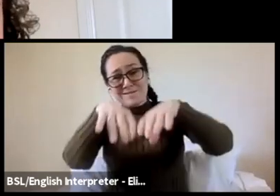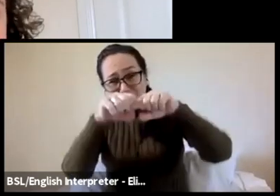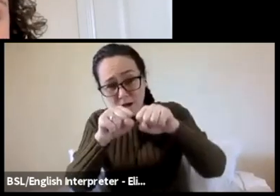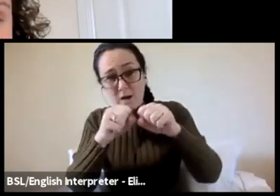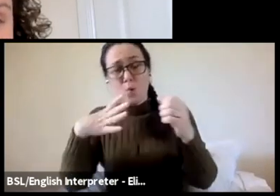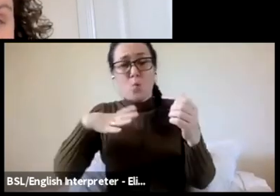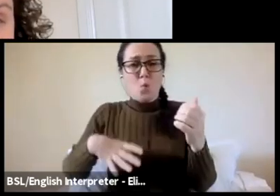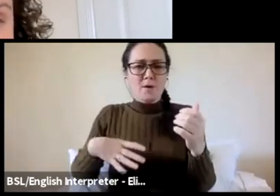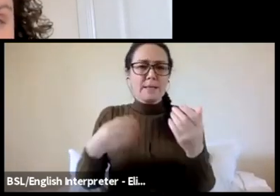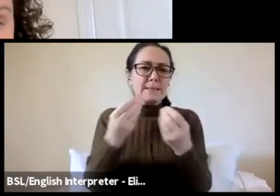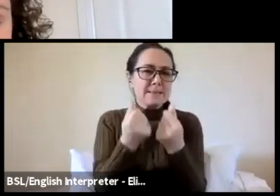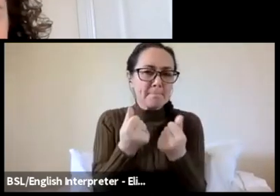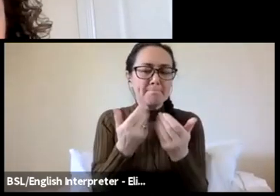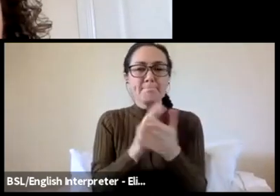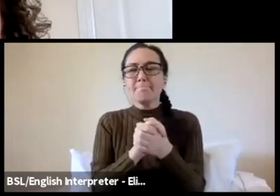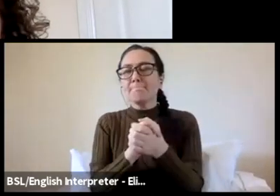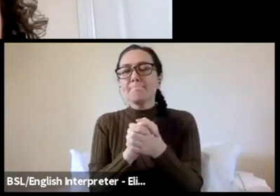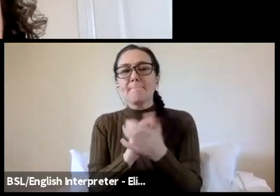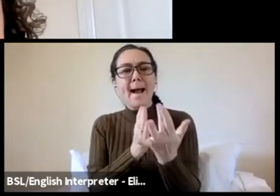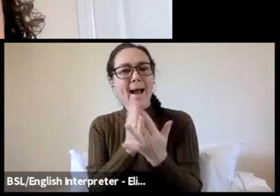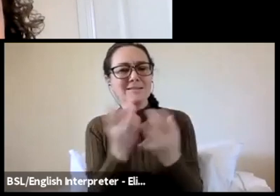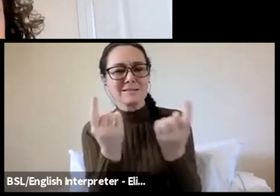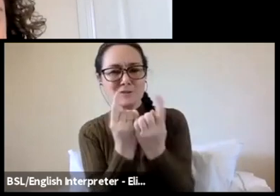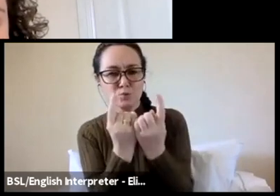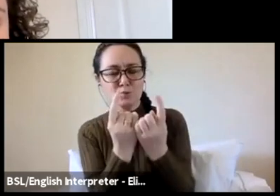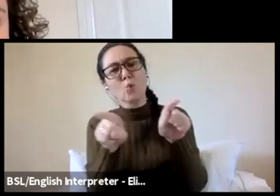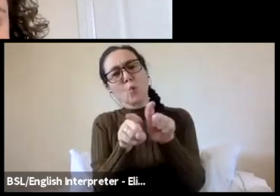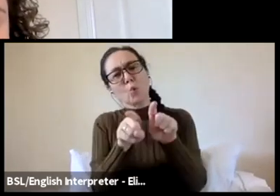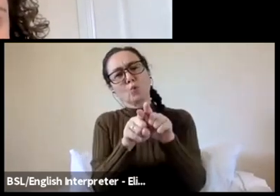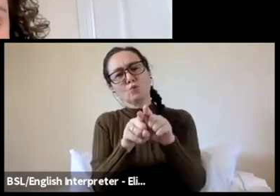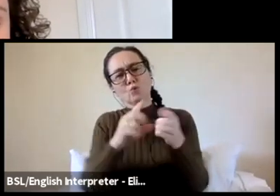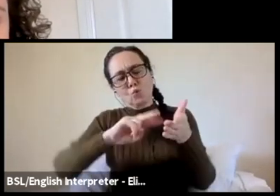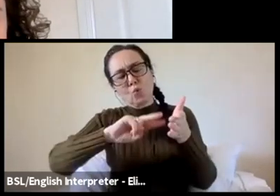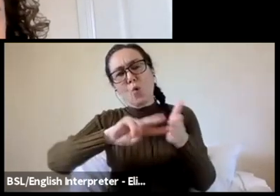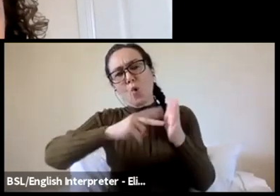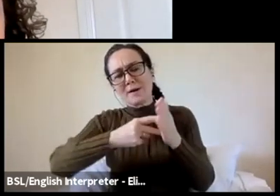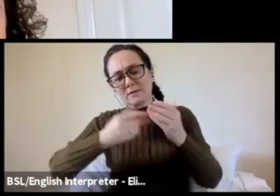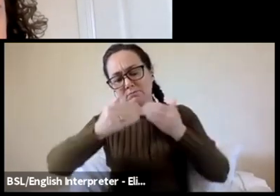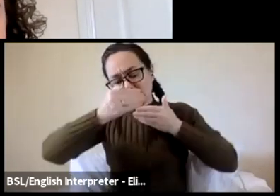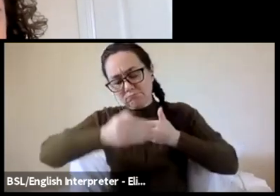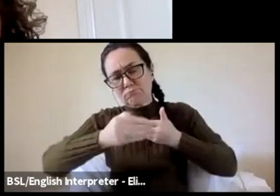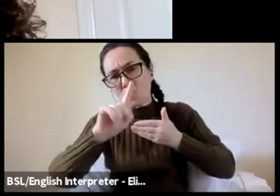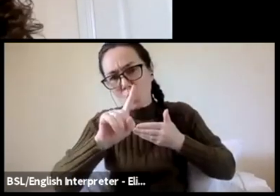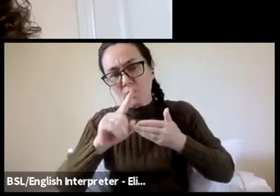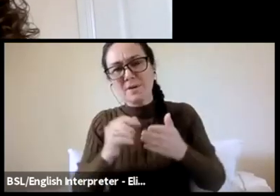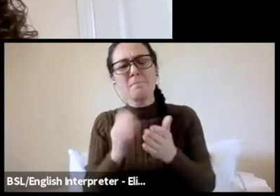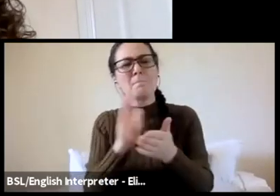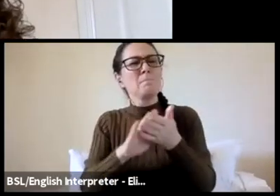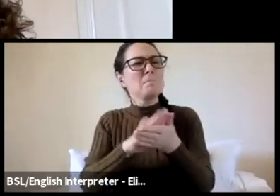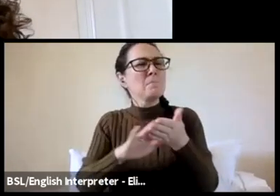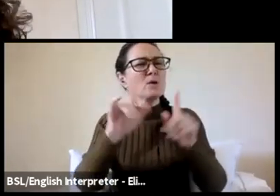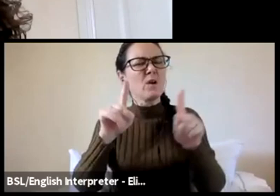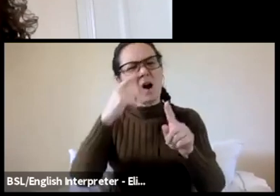some housekeeping and some accessibility points as well, just so that we can make sure that everyone can get as much as possible out of today's